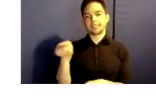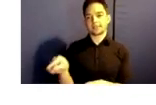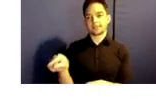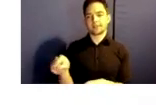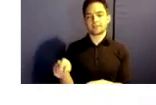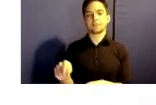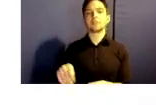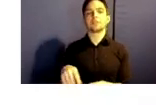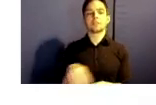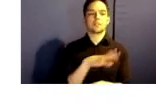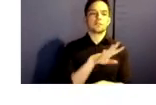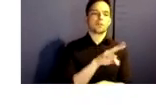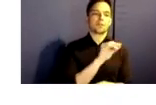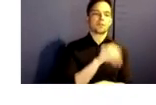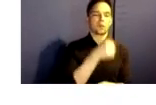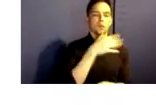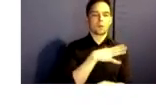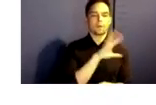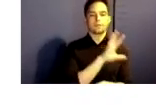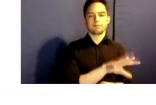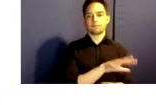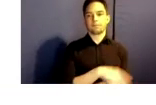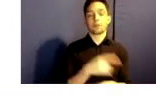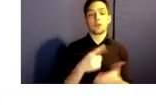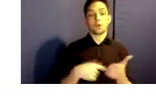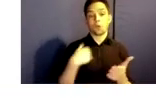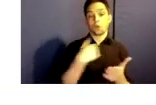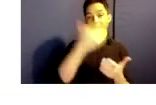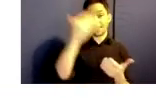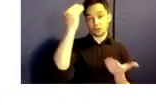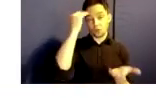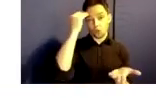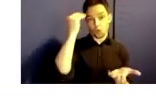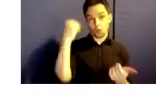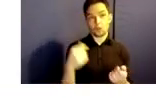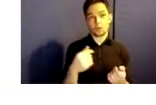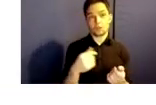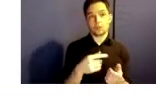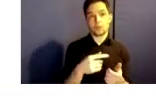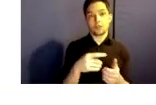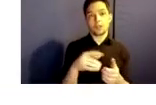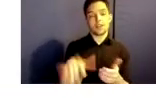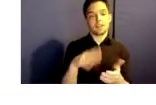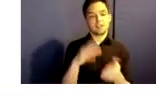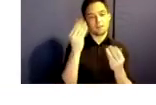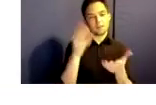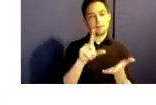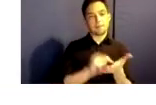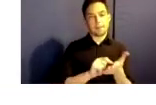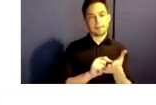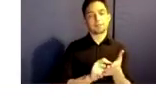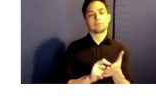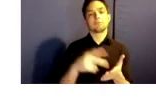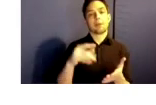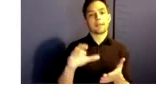against 47% for women. And what we know, and it was published, that when it